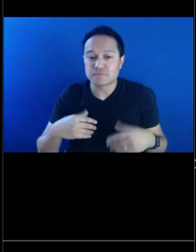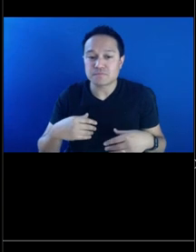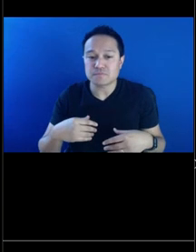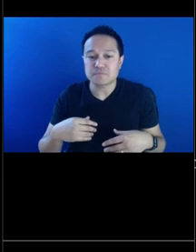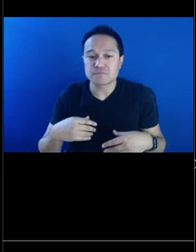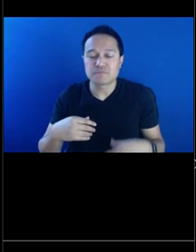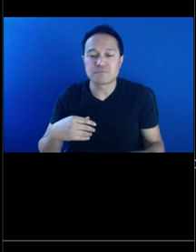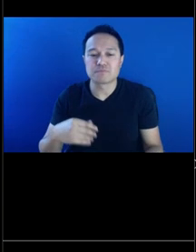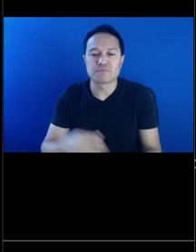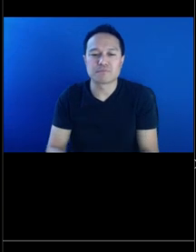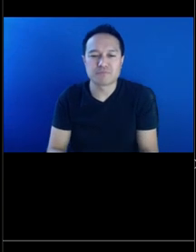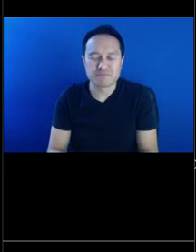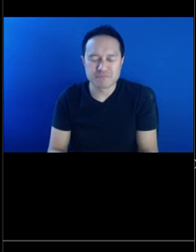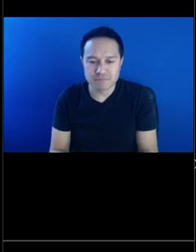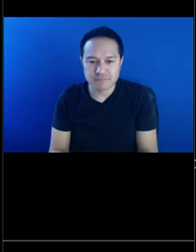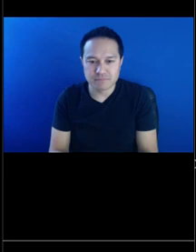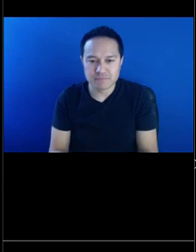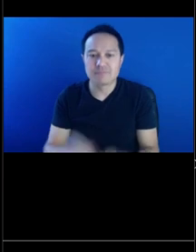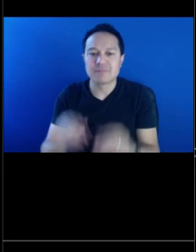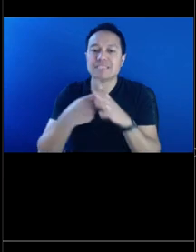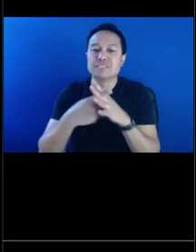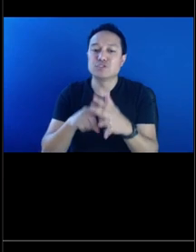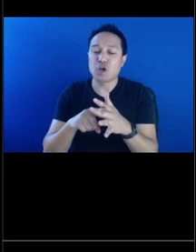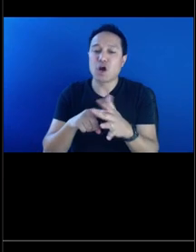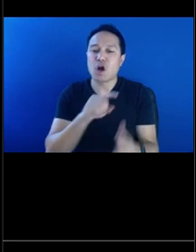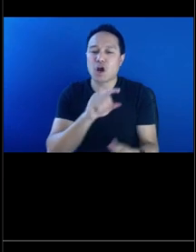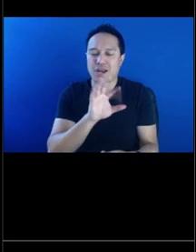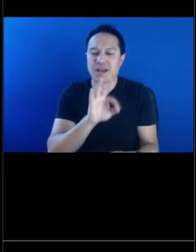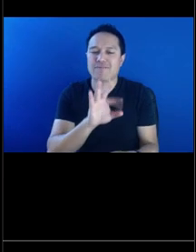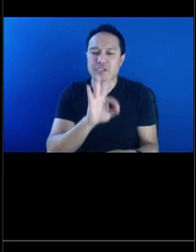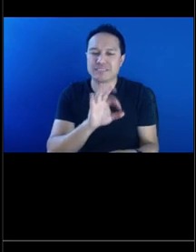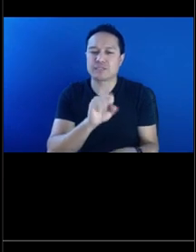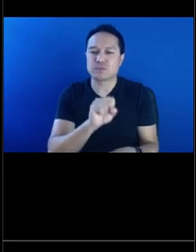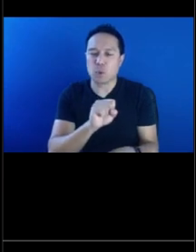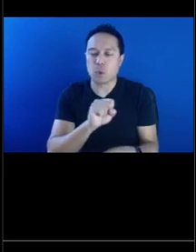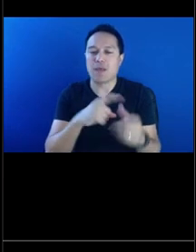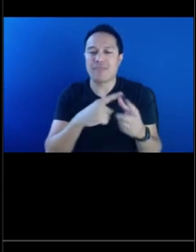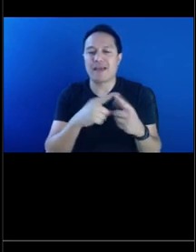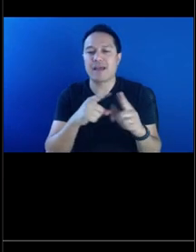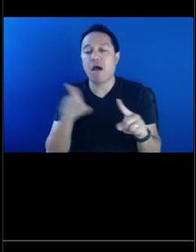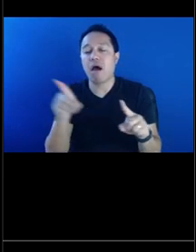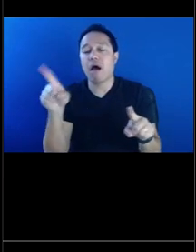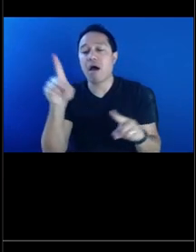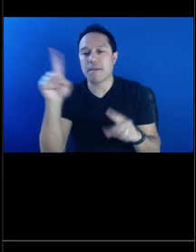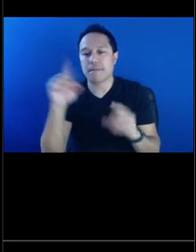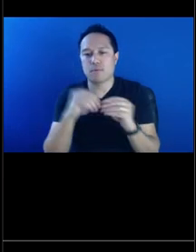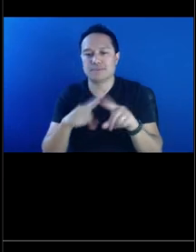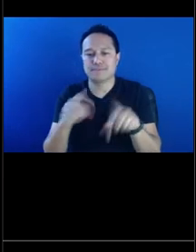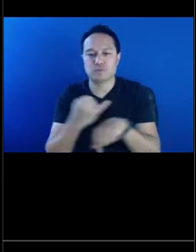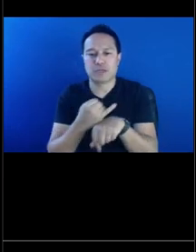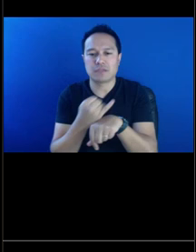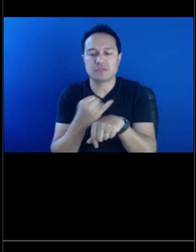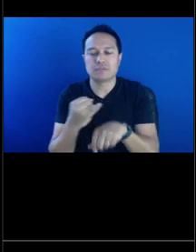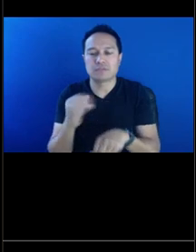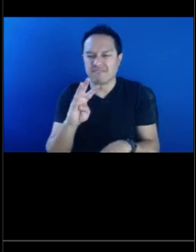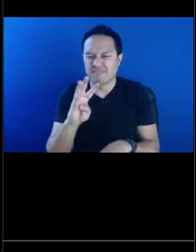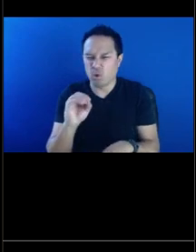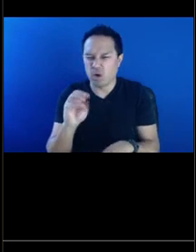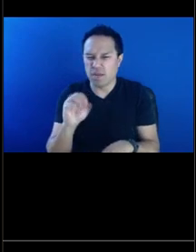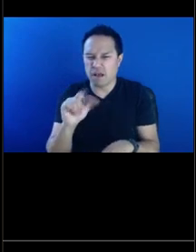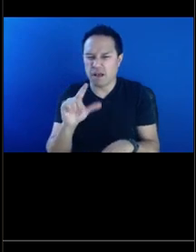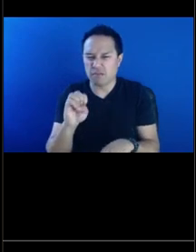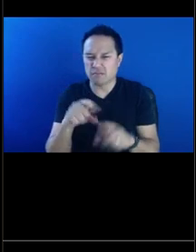you can see he started in French Frigate Shoals and actually went a lot farther, all the way out to these other banks that were like 40 miles away. And this seal